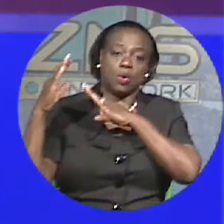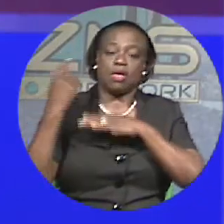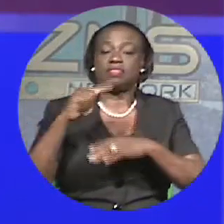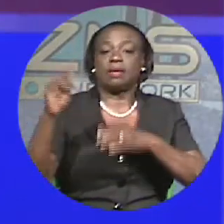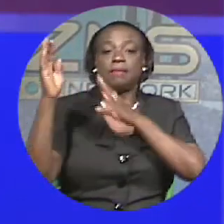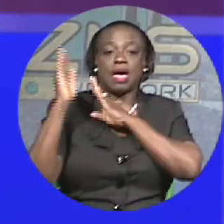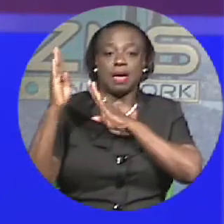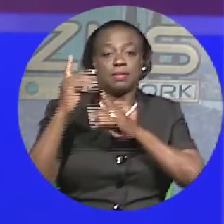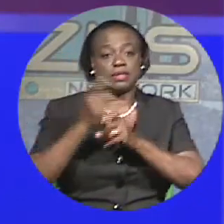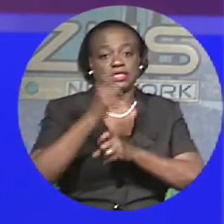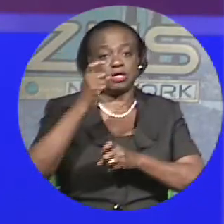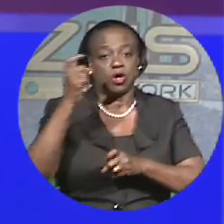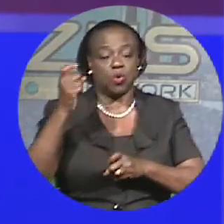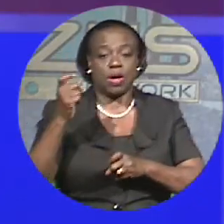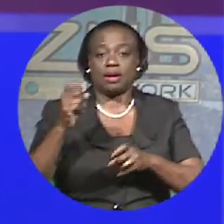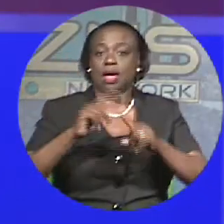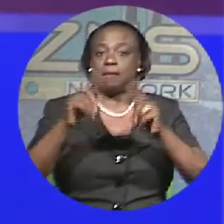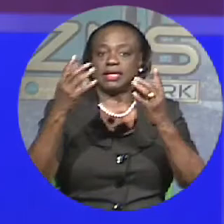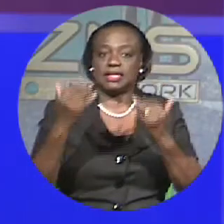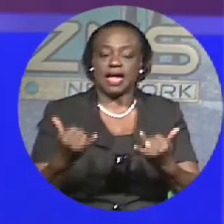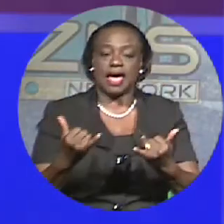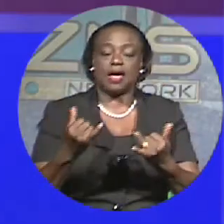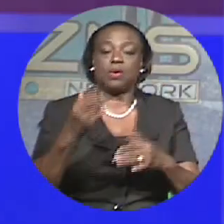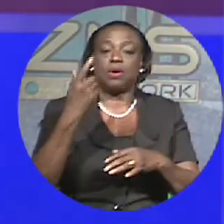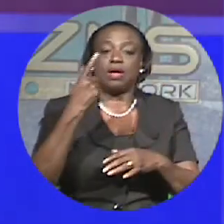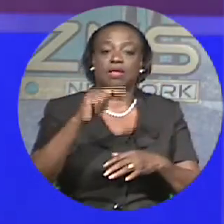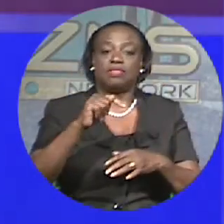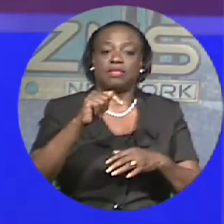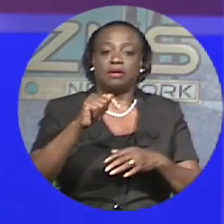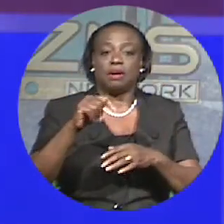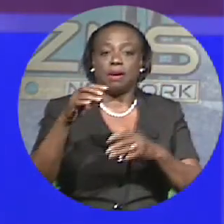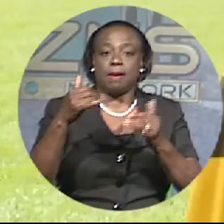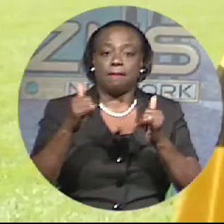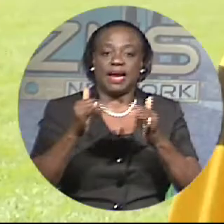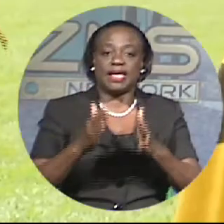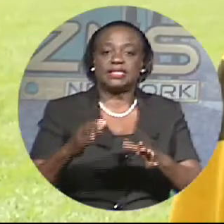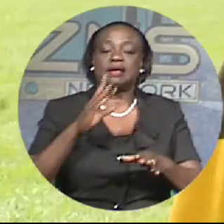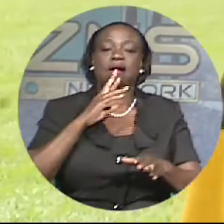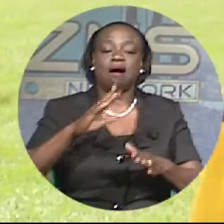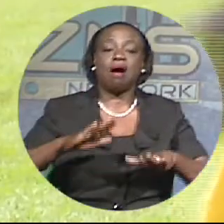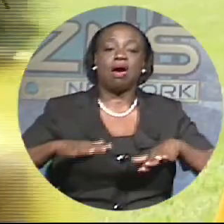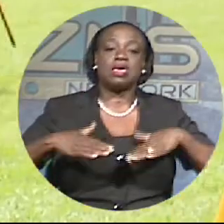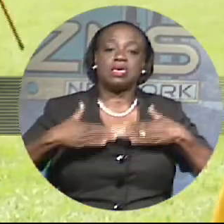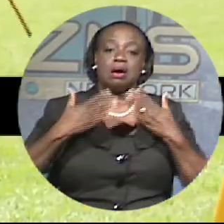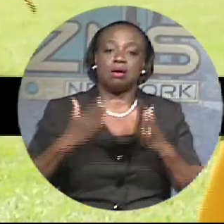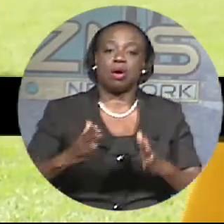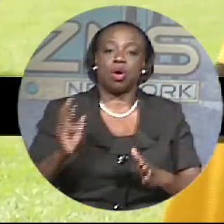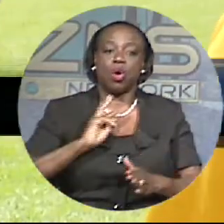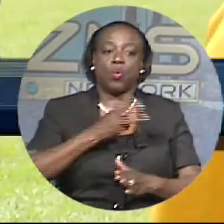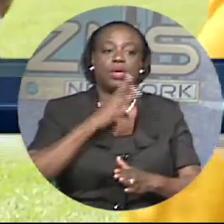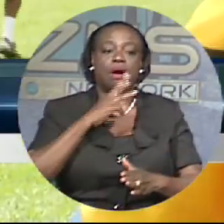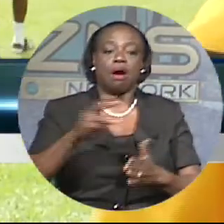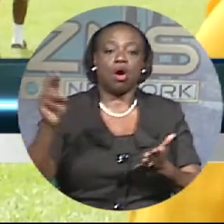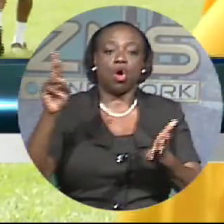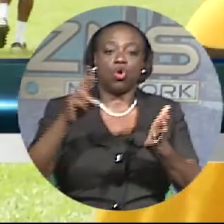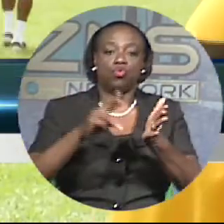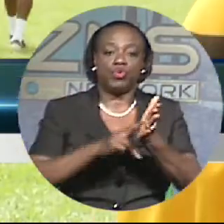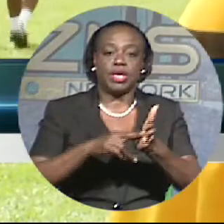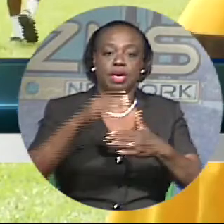16, and coach Greg Taylor says it was a learning experience. We're rebuilding the team, so I'm not disappointed at